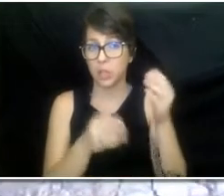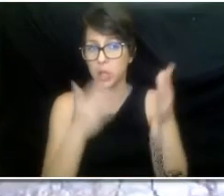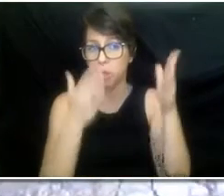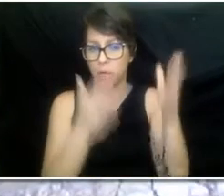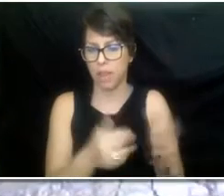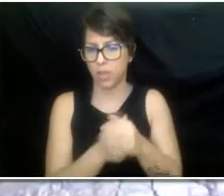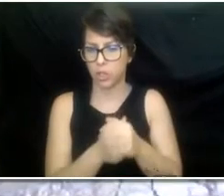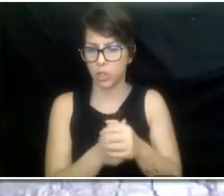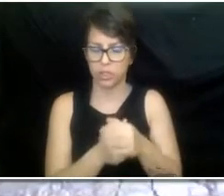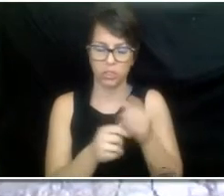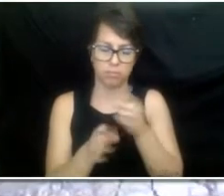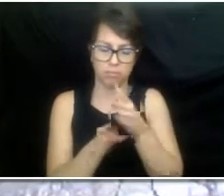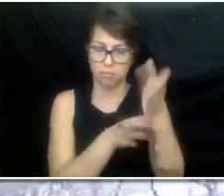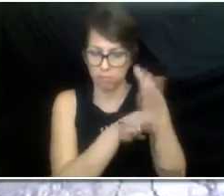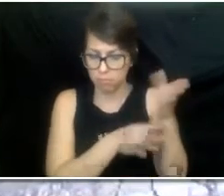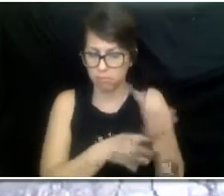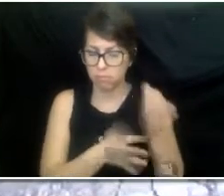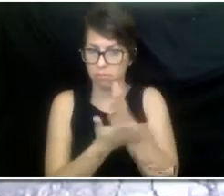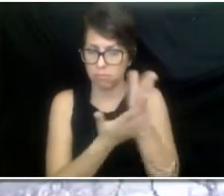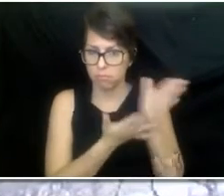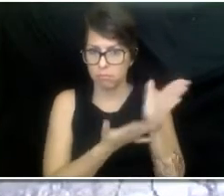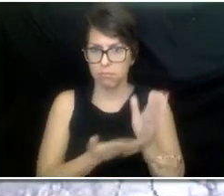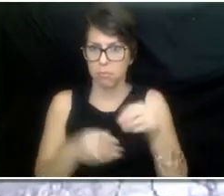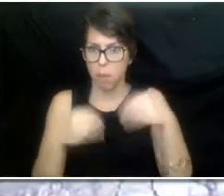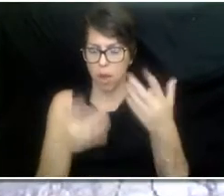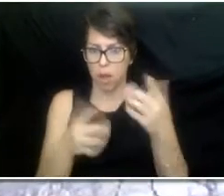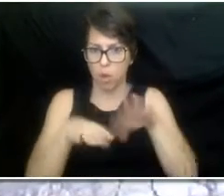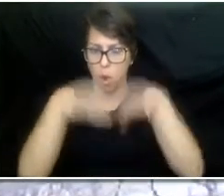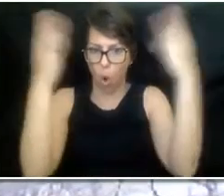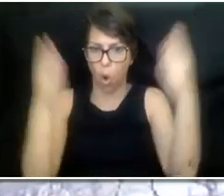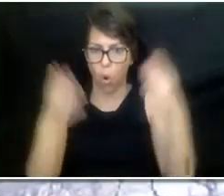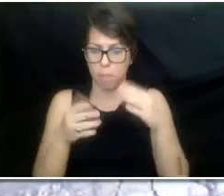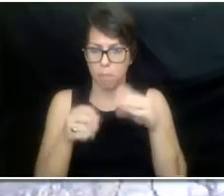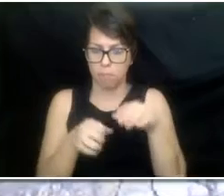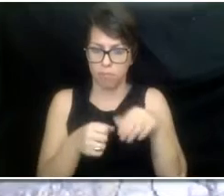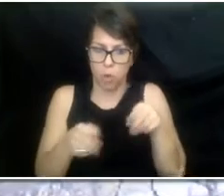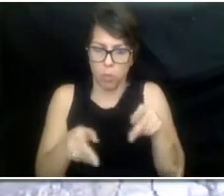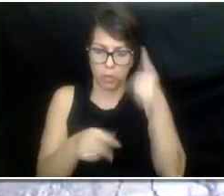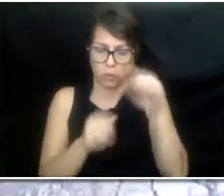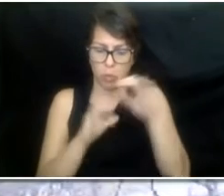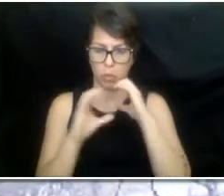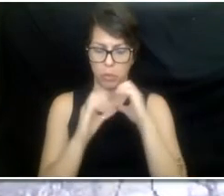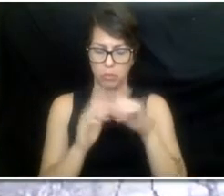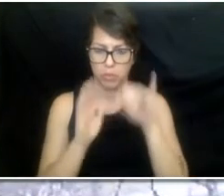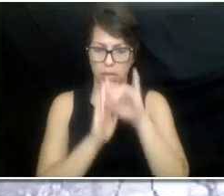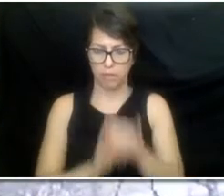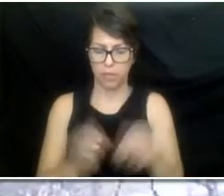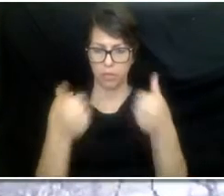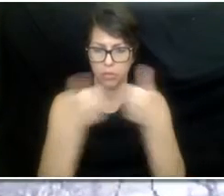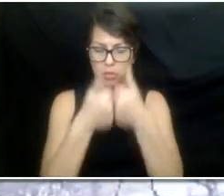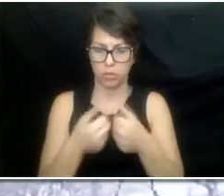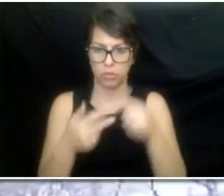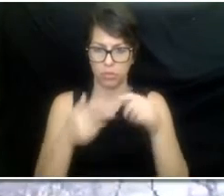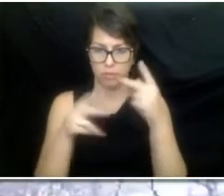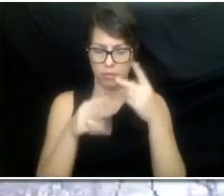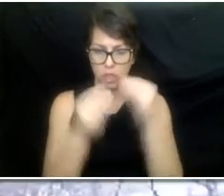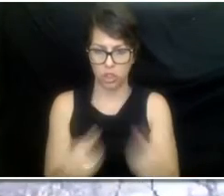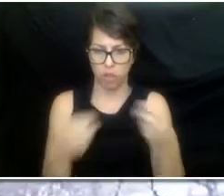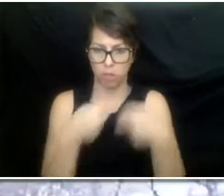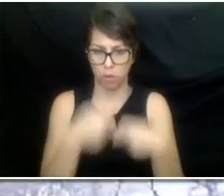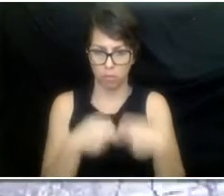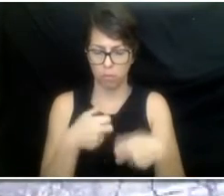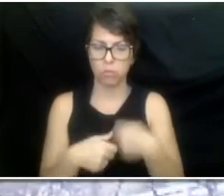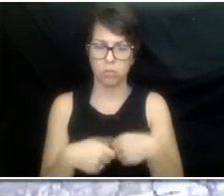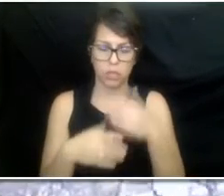providers and stakeholders engagement has been included for for example by weekly calls with a 100